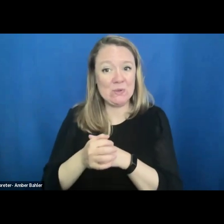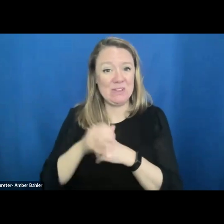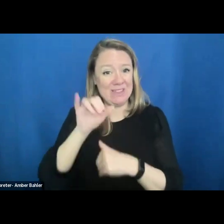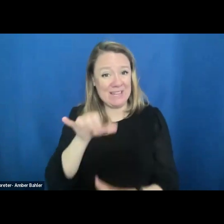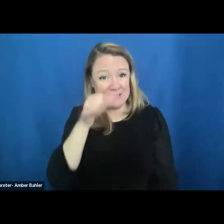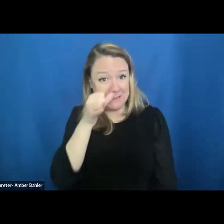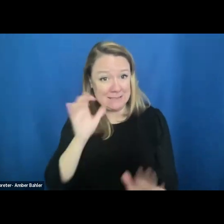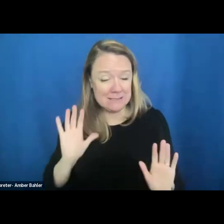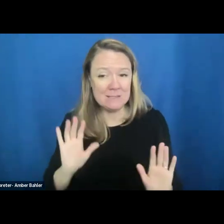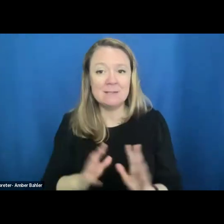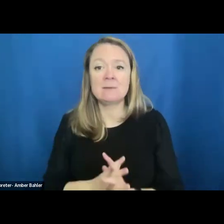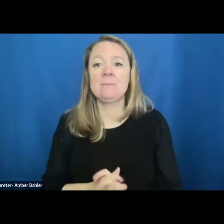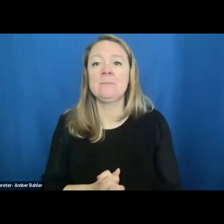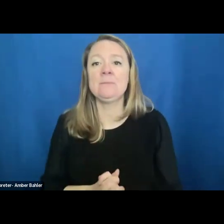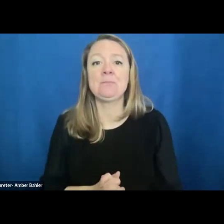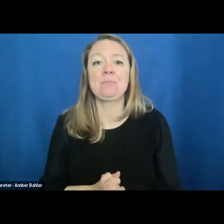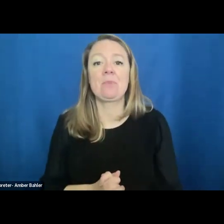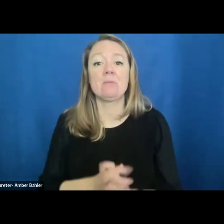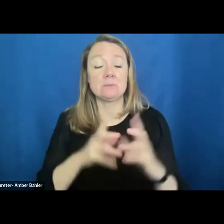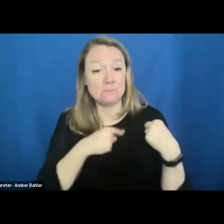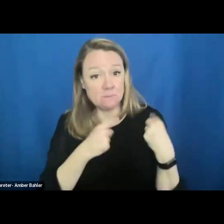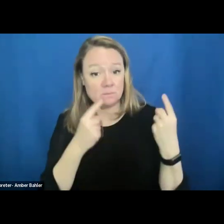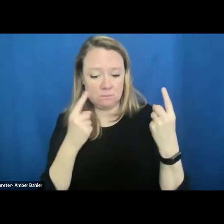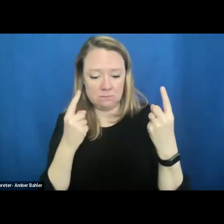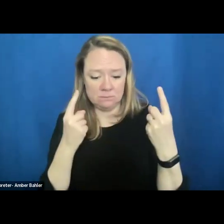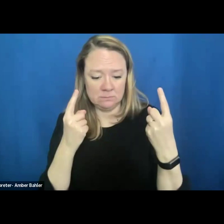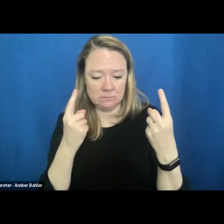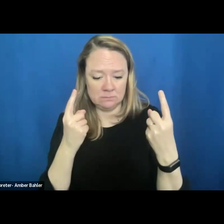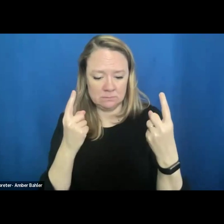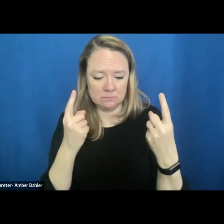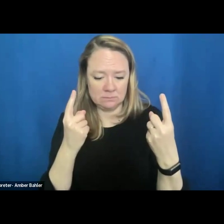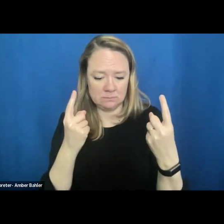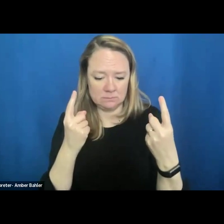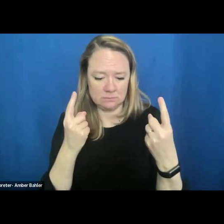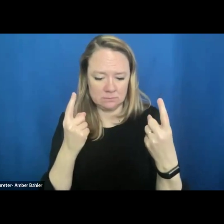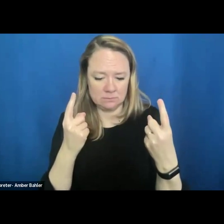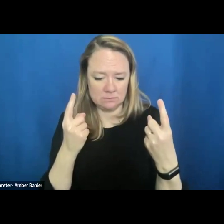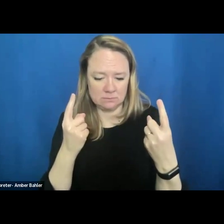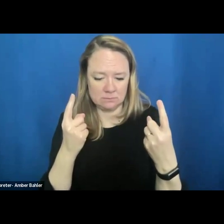We've kind of stood at the point to where we've some persons,